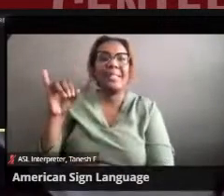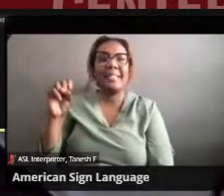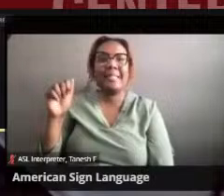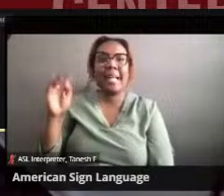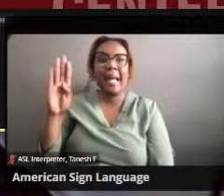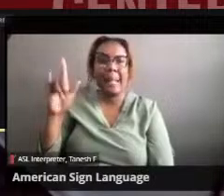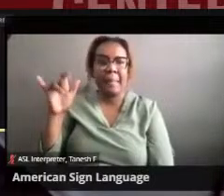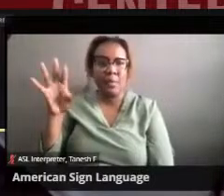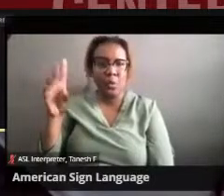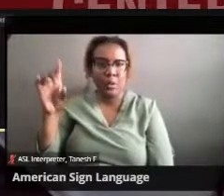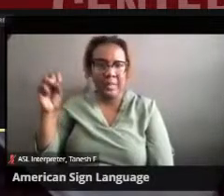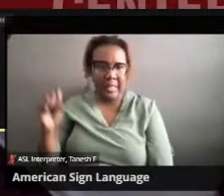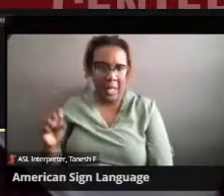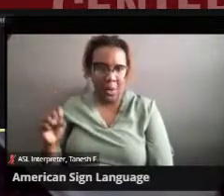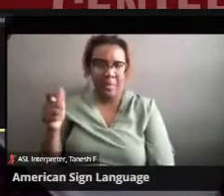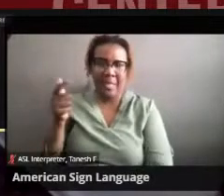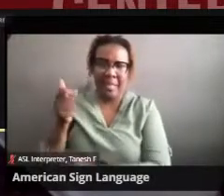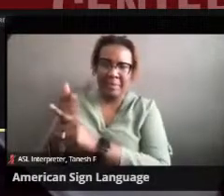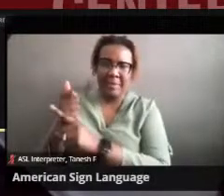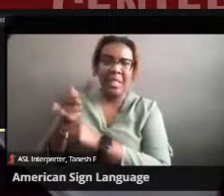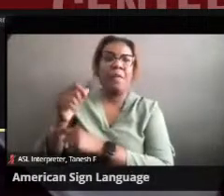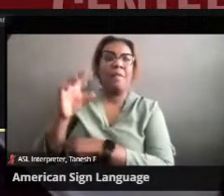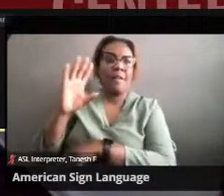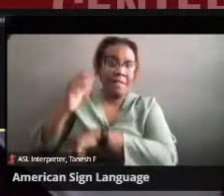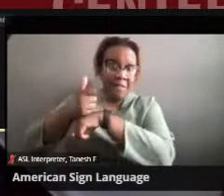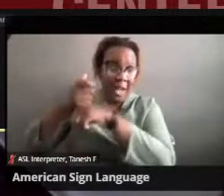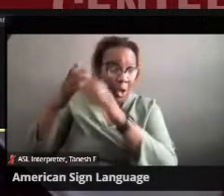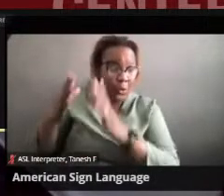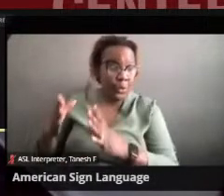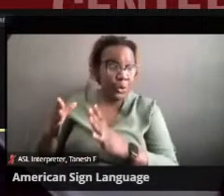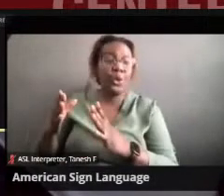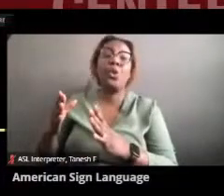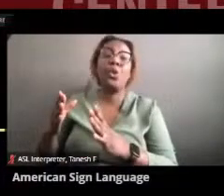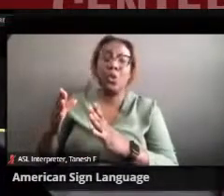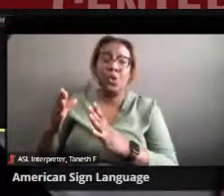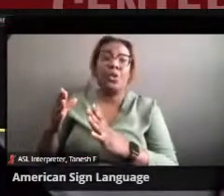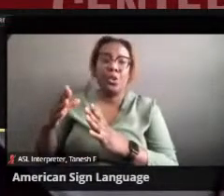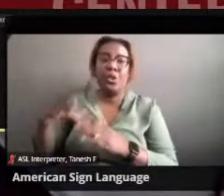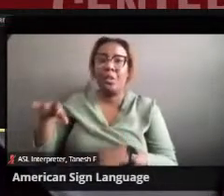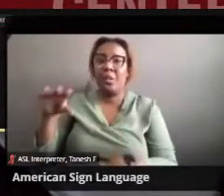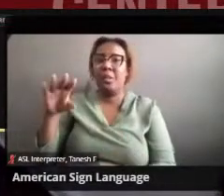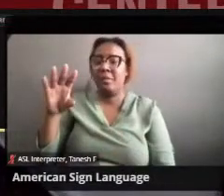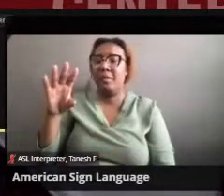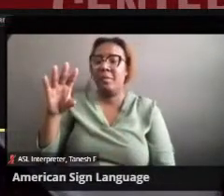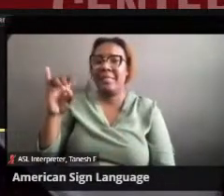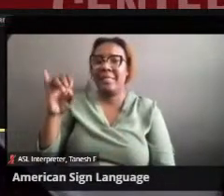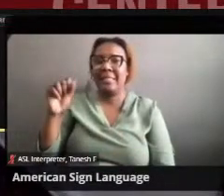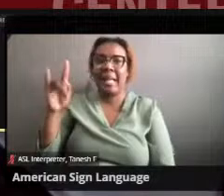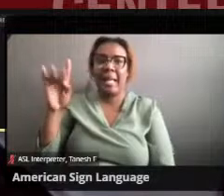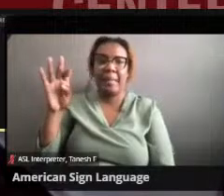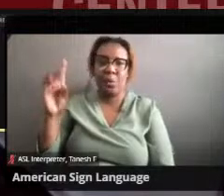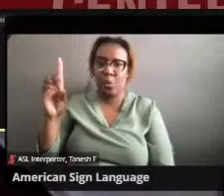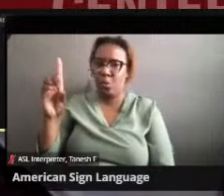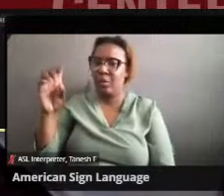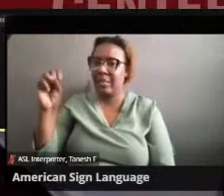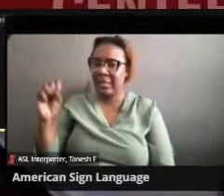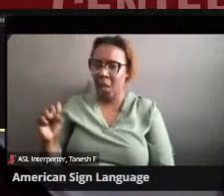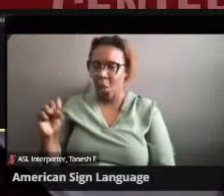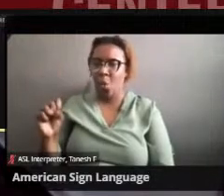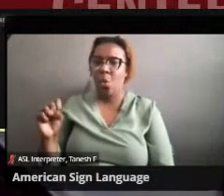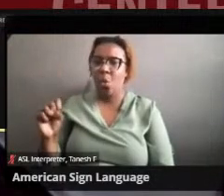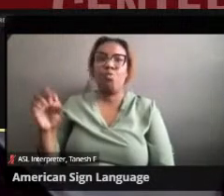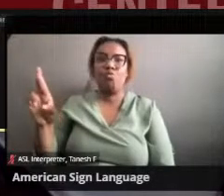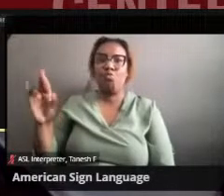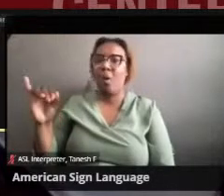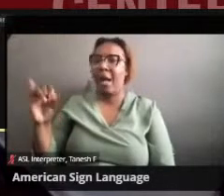president, and CEO of New Disabled South, a 501c3 nonprofit organization, and New Disabled South